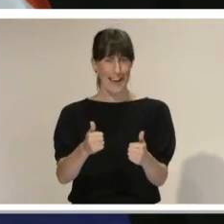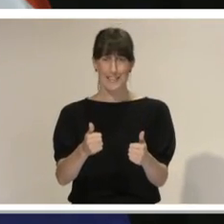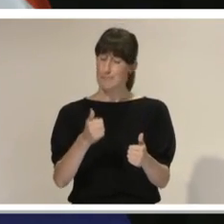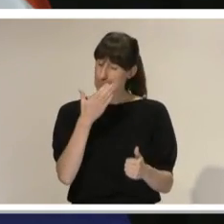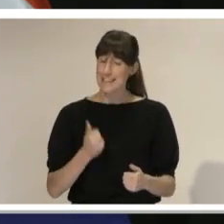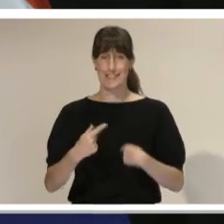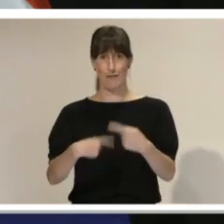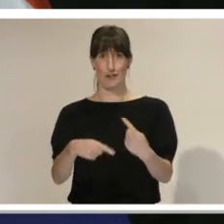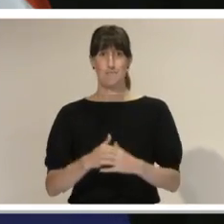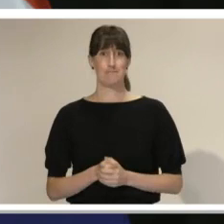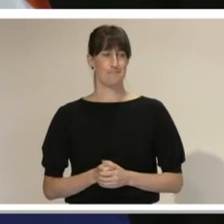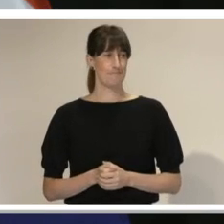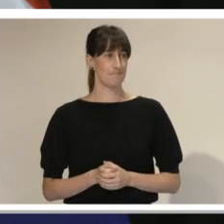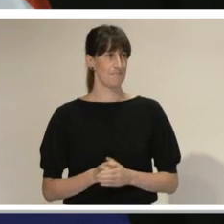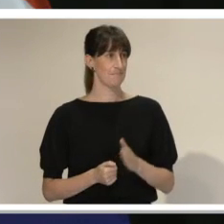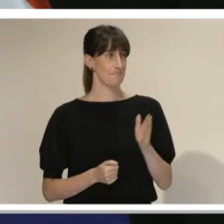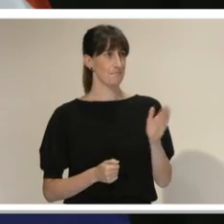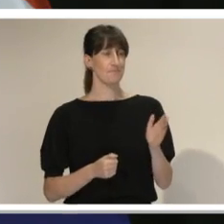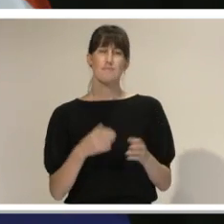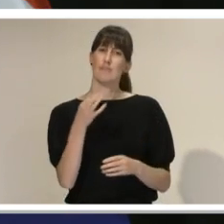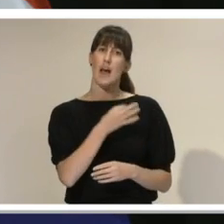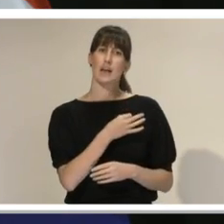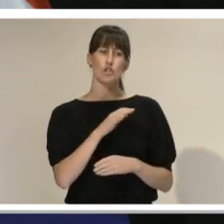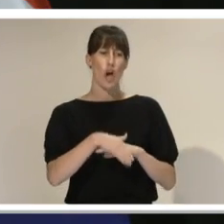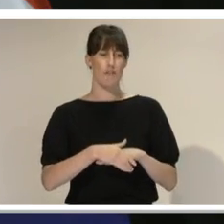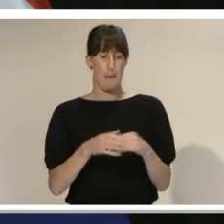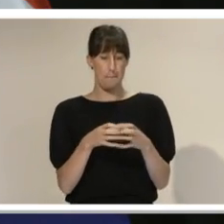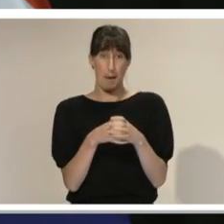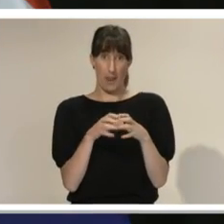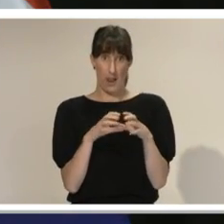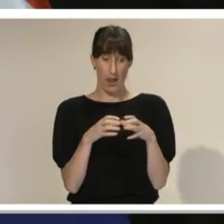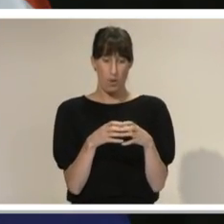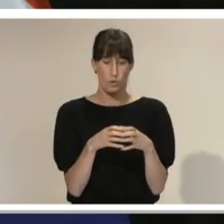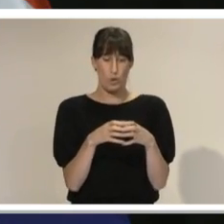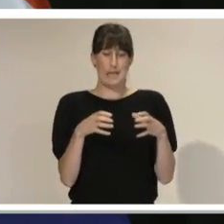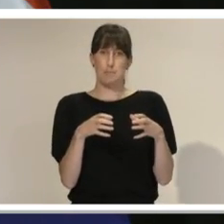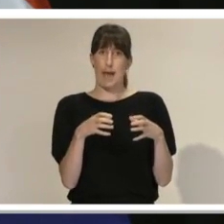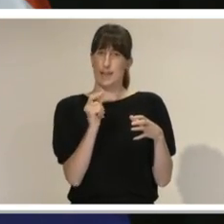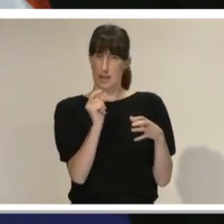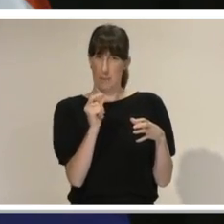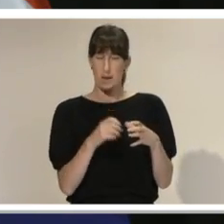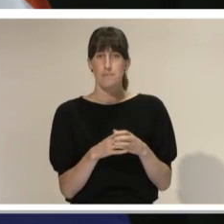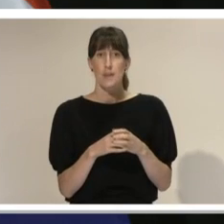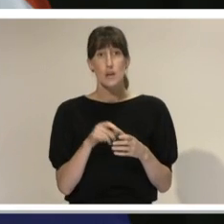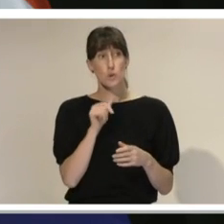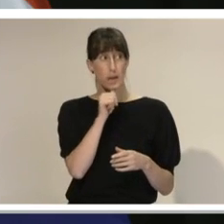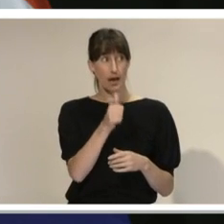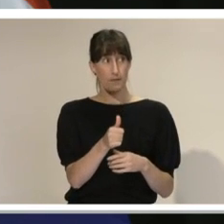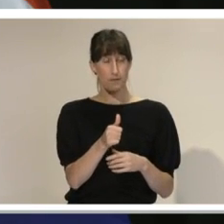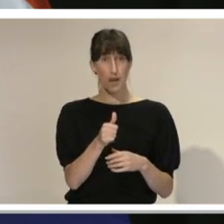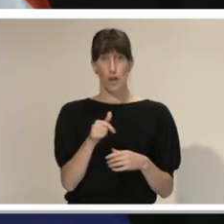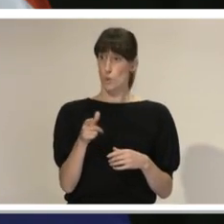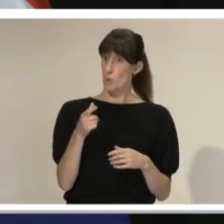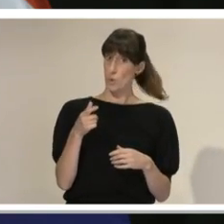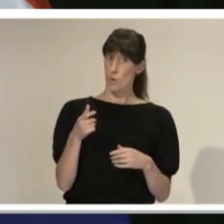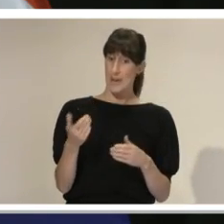that. Question about extending bubbles. If you're extending your bubble to an older family member, can you actually hug them when you enter their home, or do you